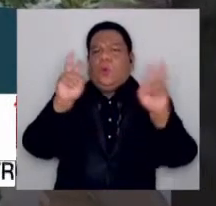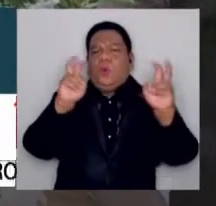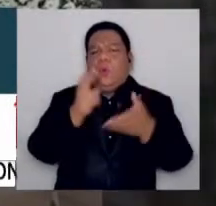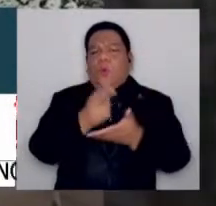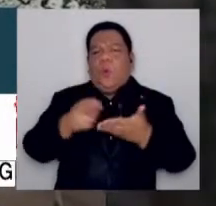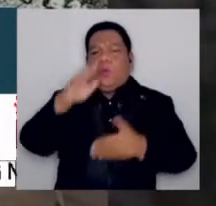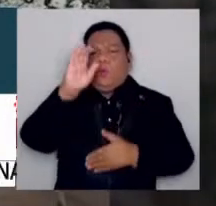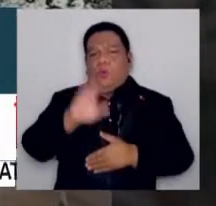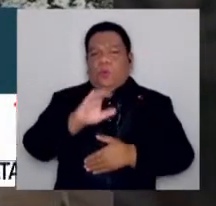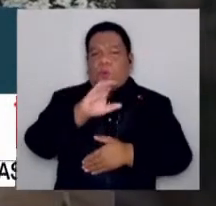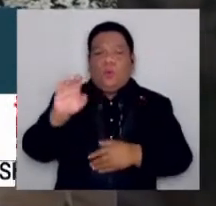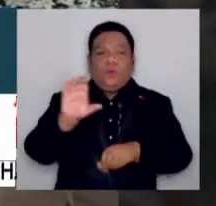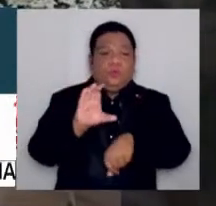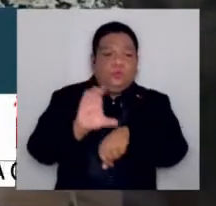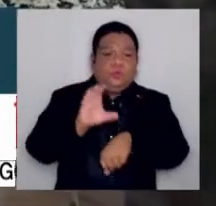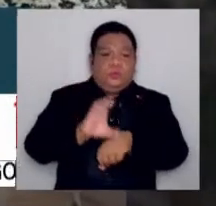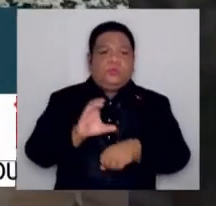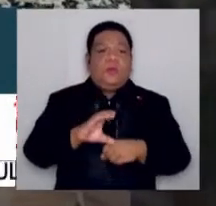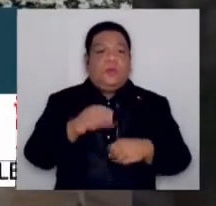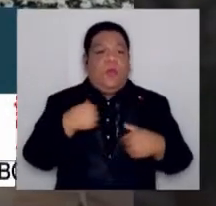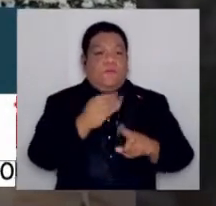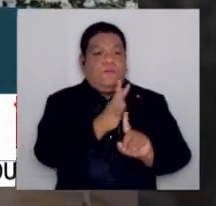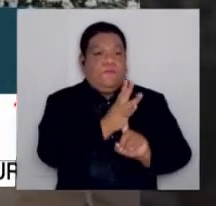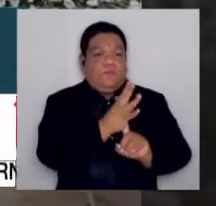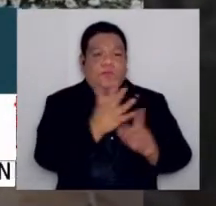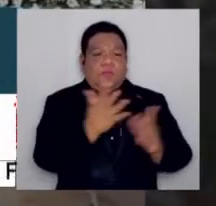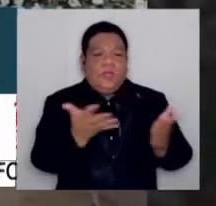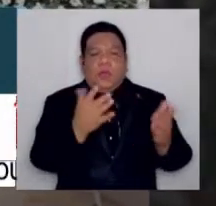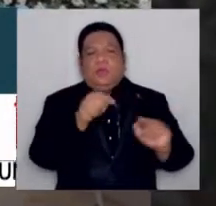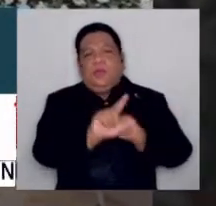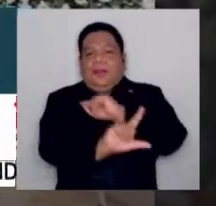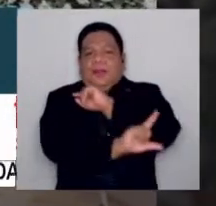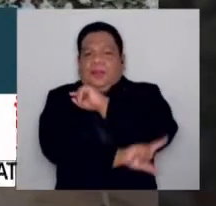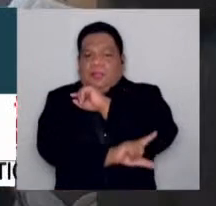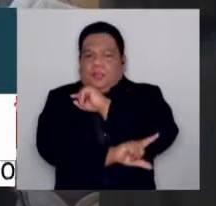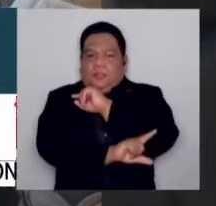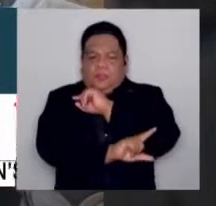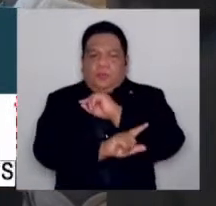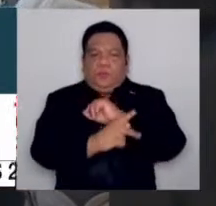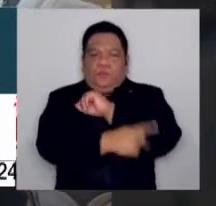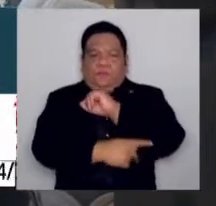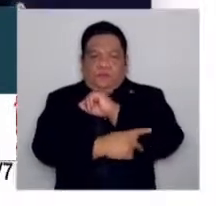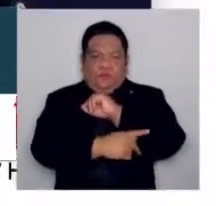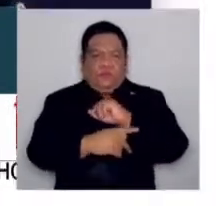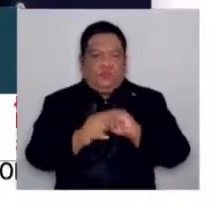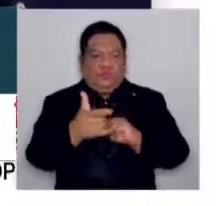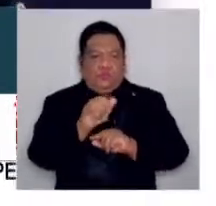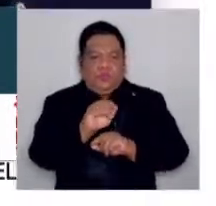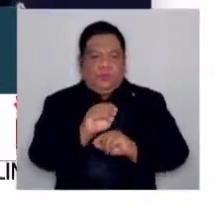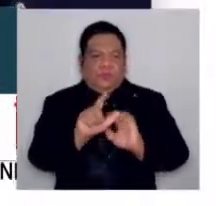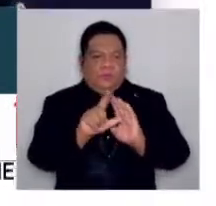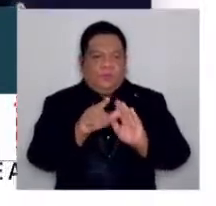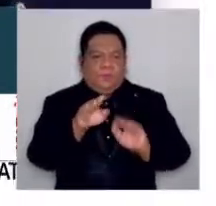lighting ceremony will be held at the Leyte Provincial Gym later tonight.